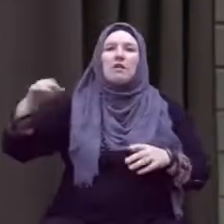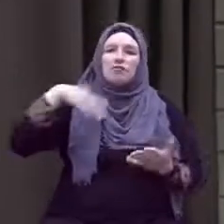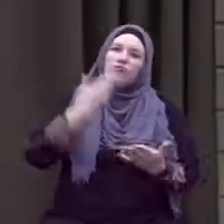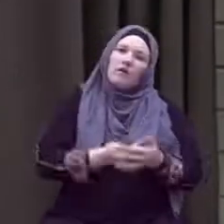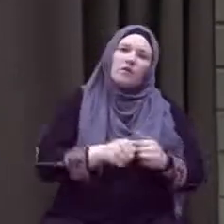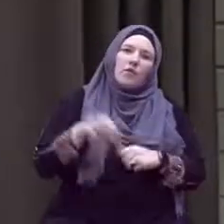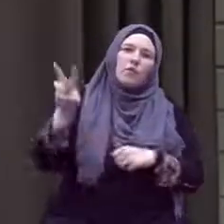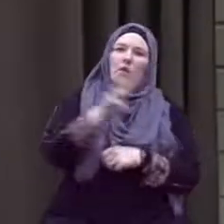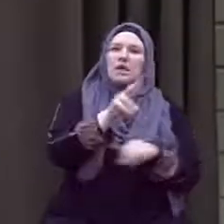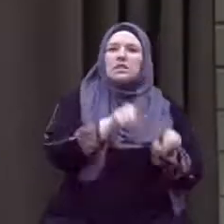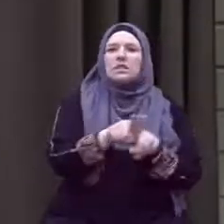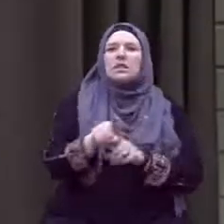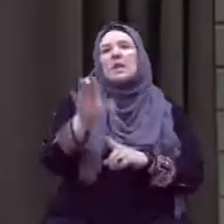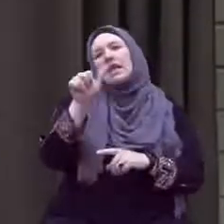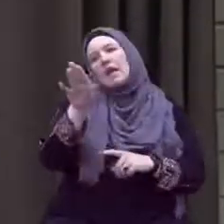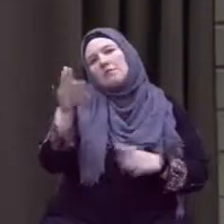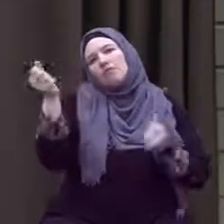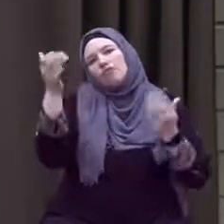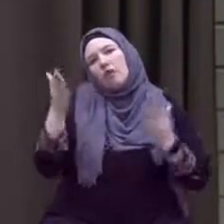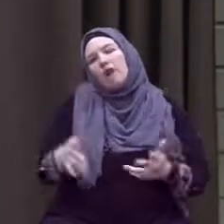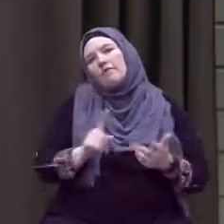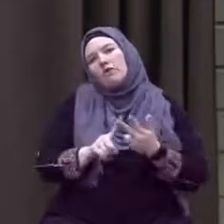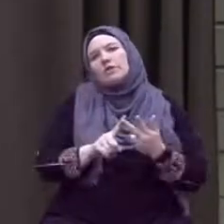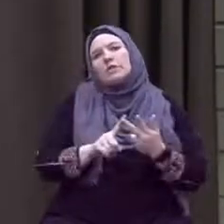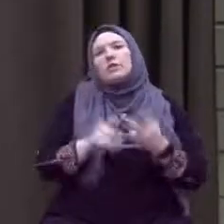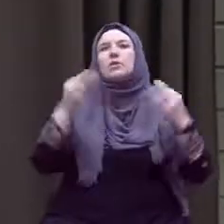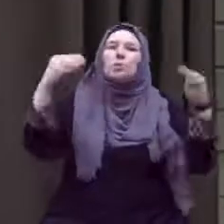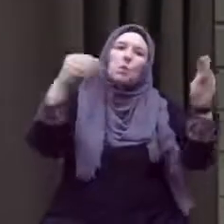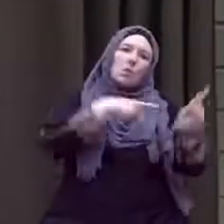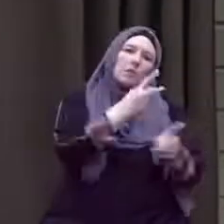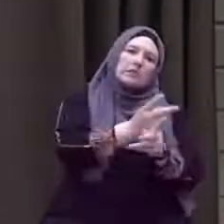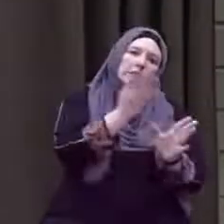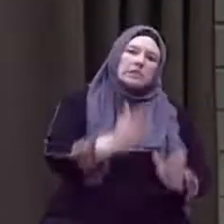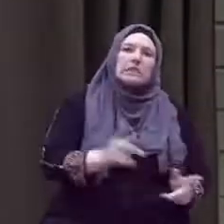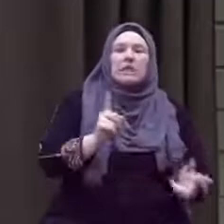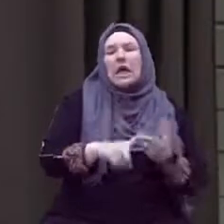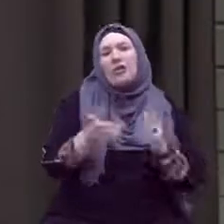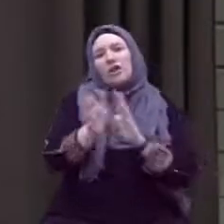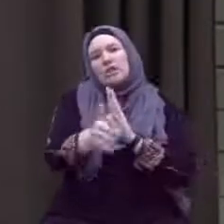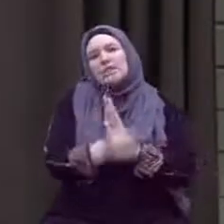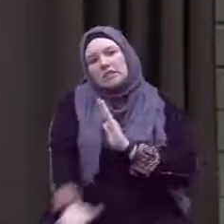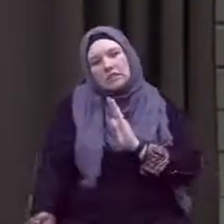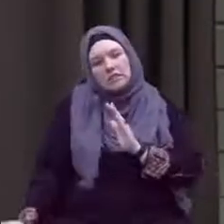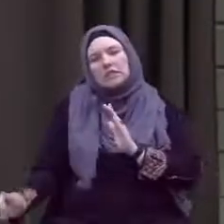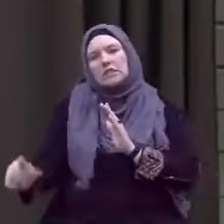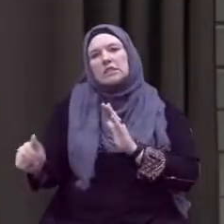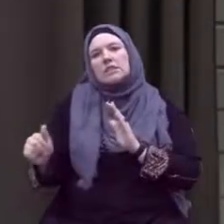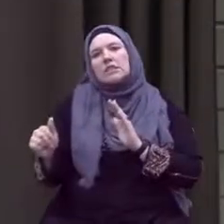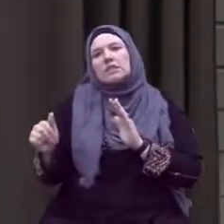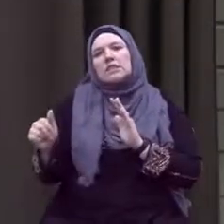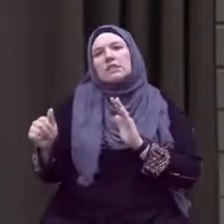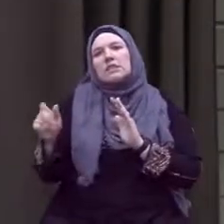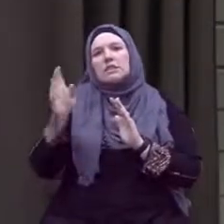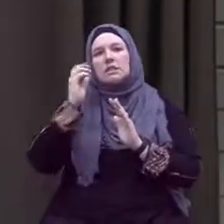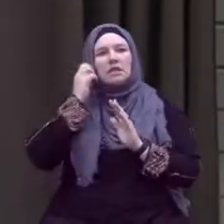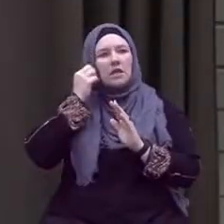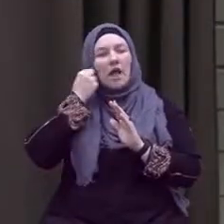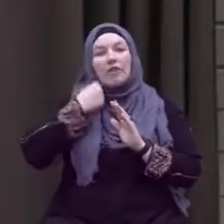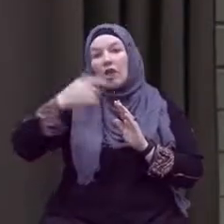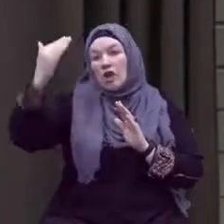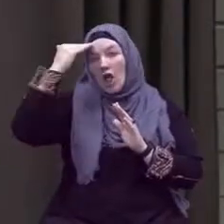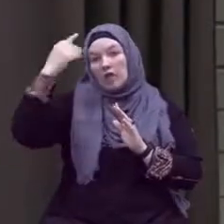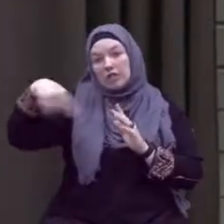the West as cab drivers, shopkeepers, and the skills and the knowledge they had